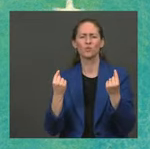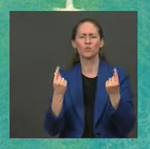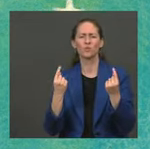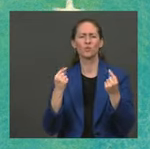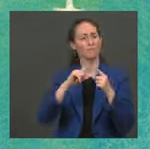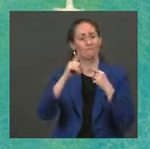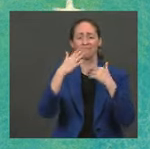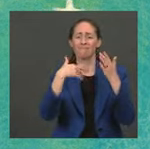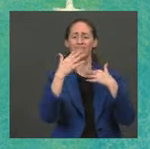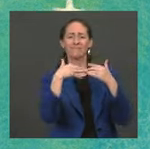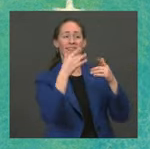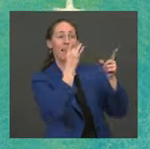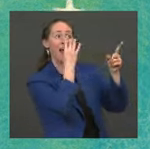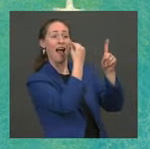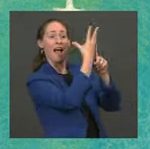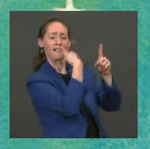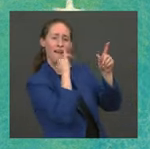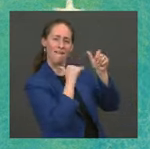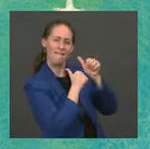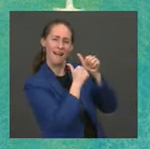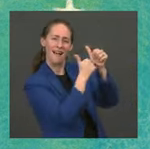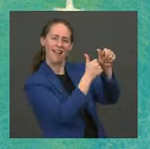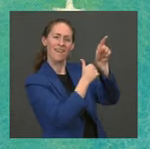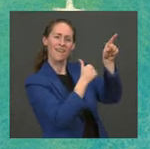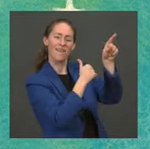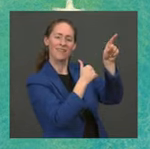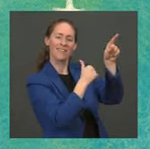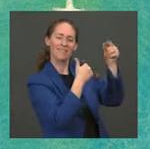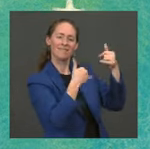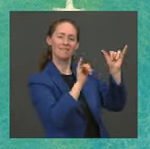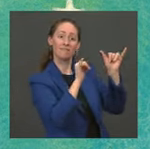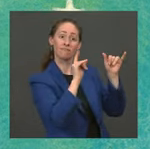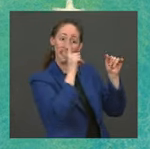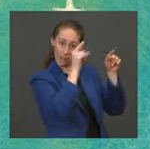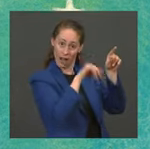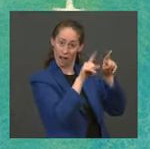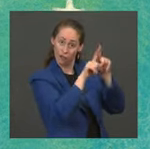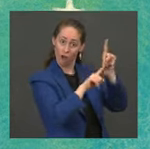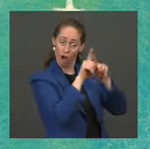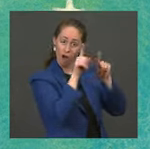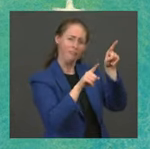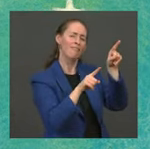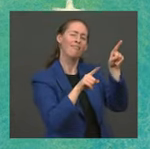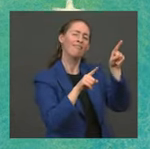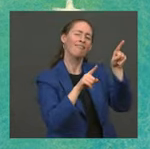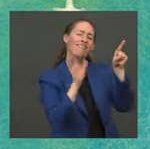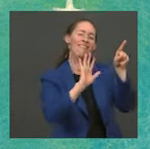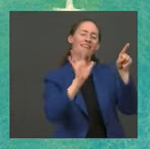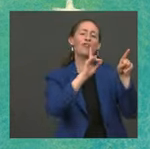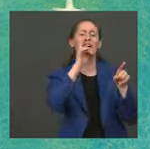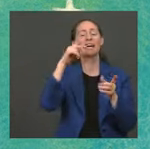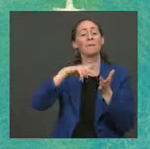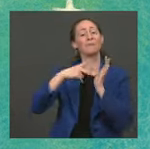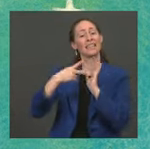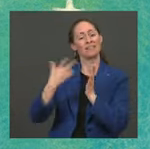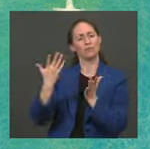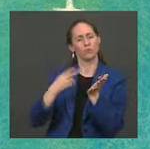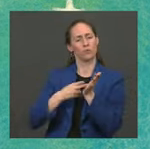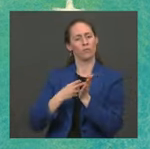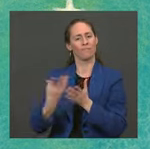sky, but a divine truth within us, the values that make us who